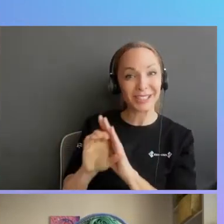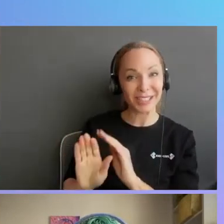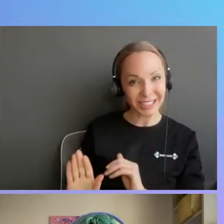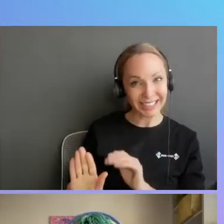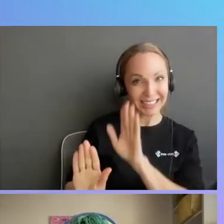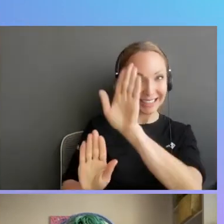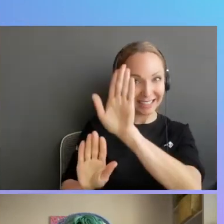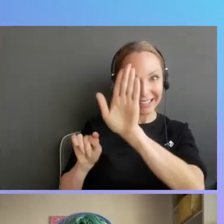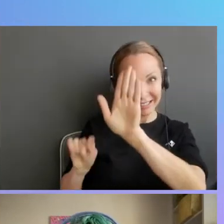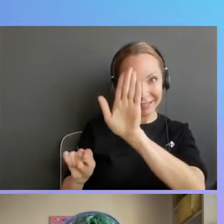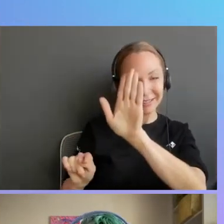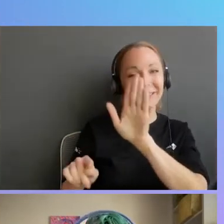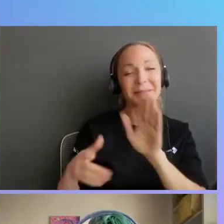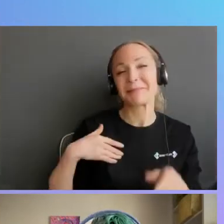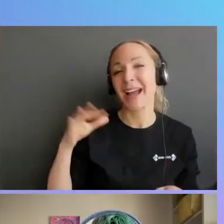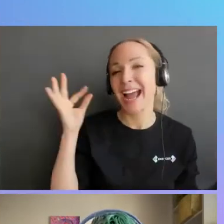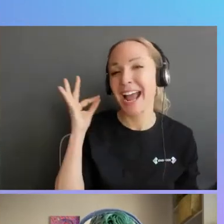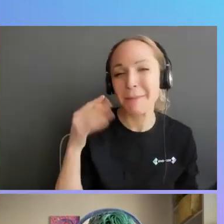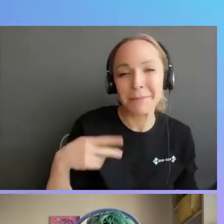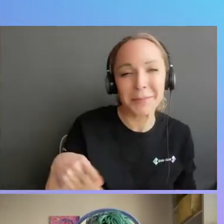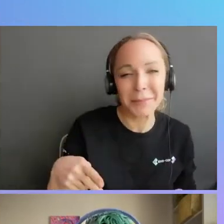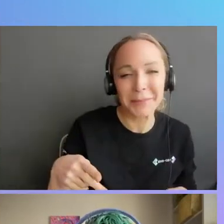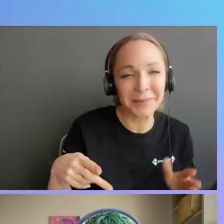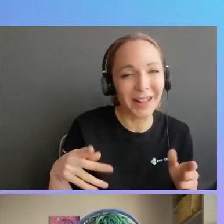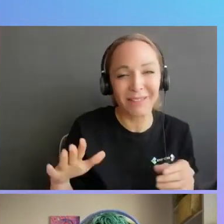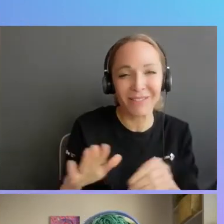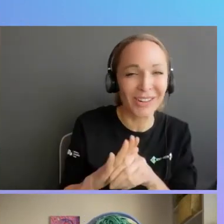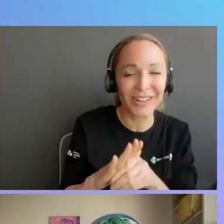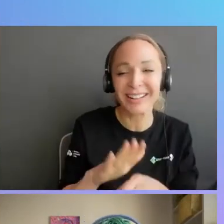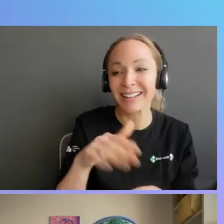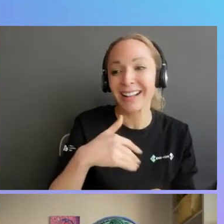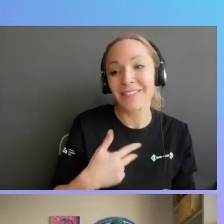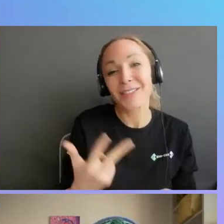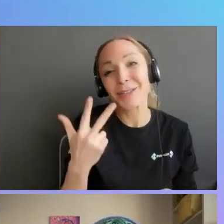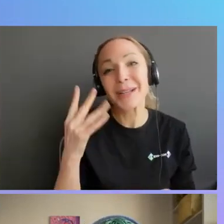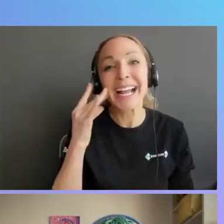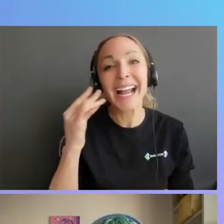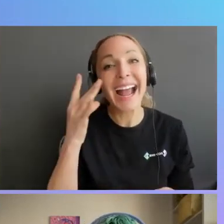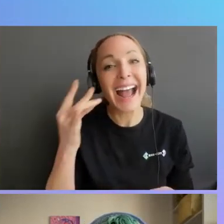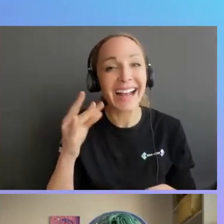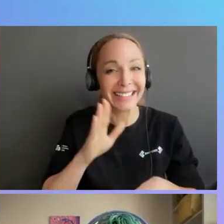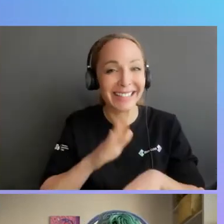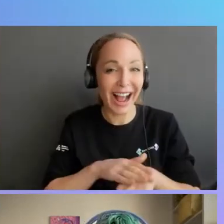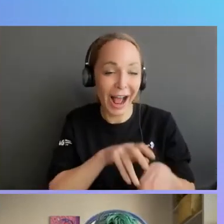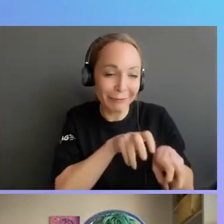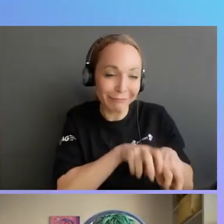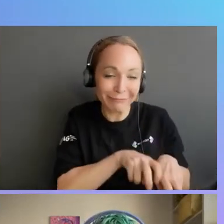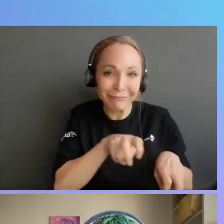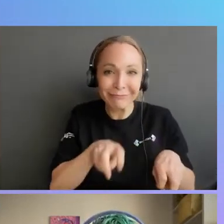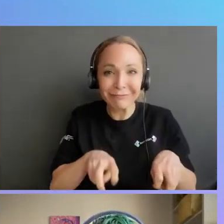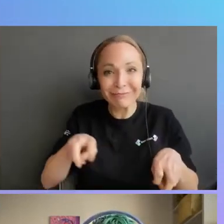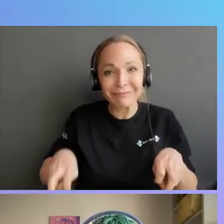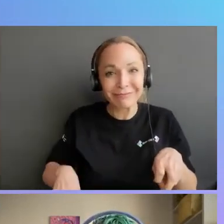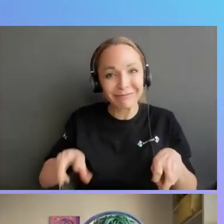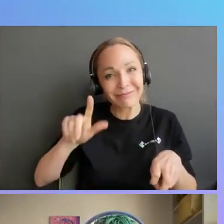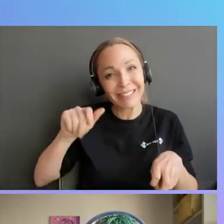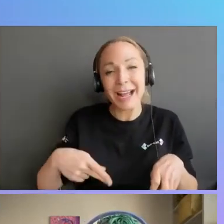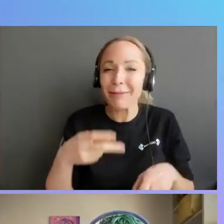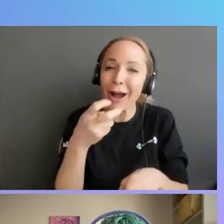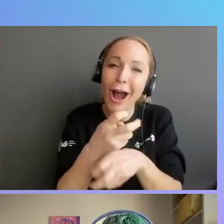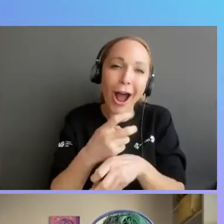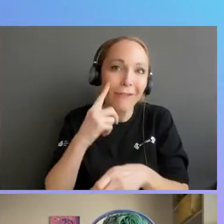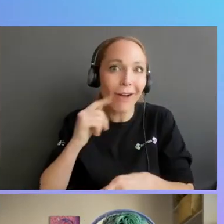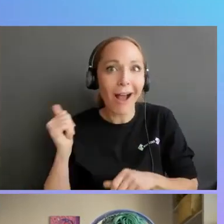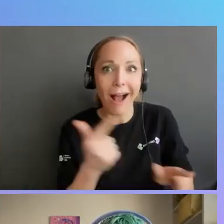on my lap. It's kind of difficult to get them all to look at the camera at the same time, as you can imagine. But Rosie is on the left. She's a